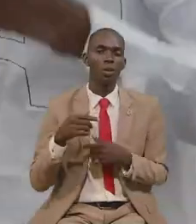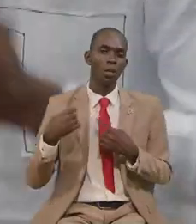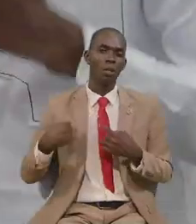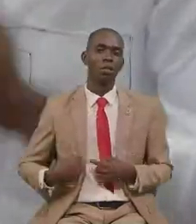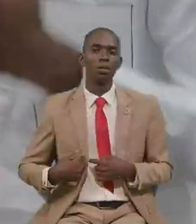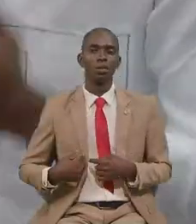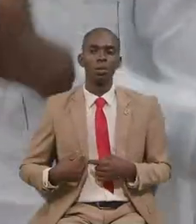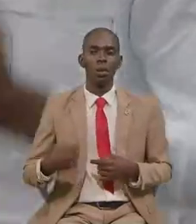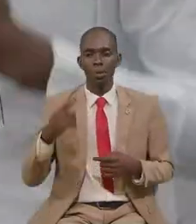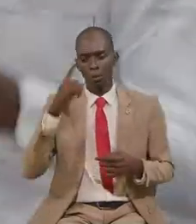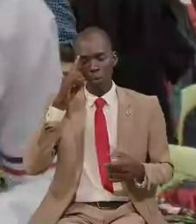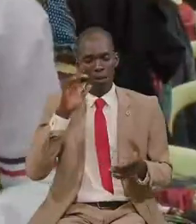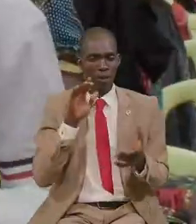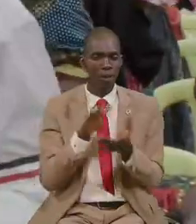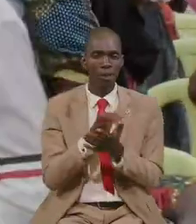believingly,